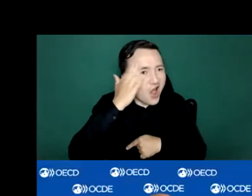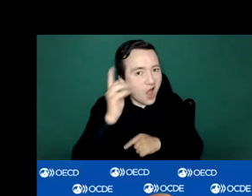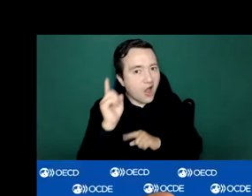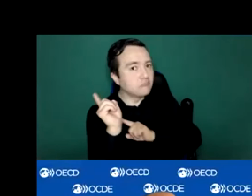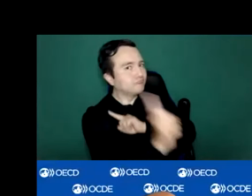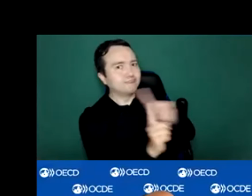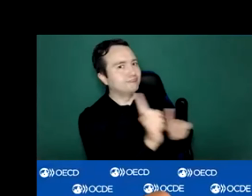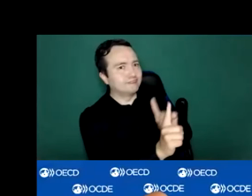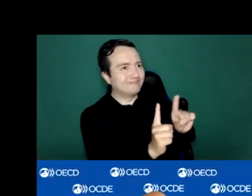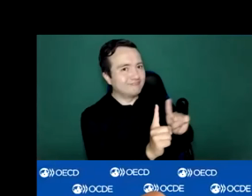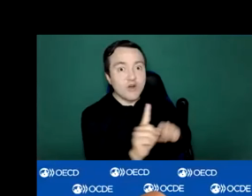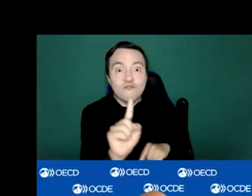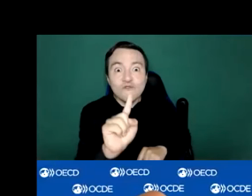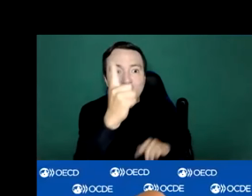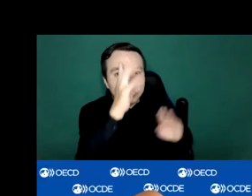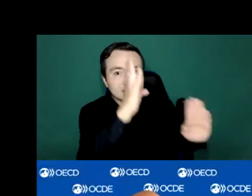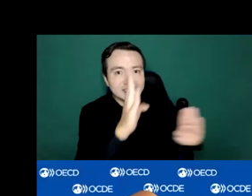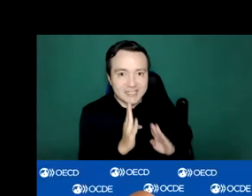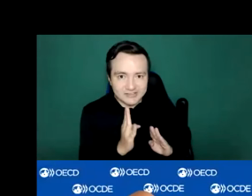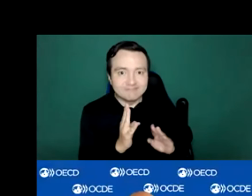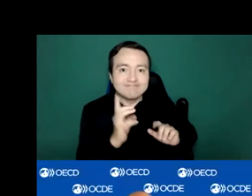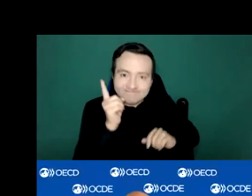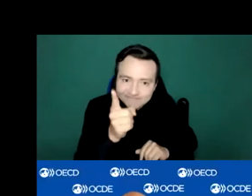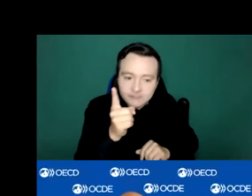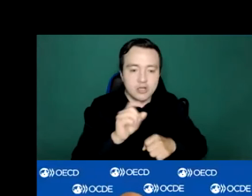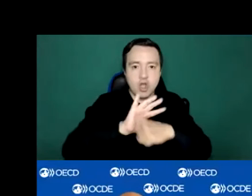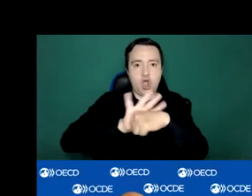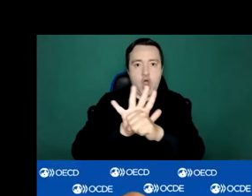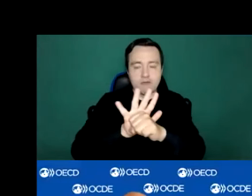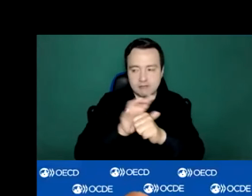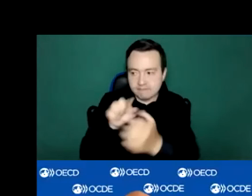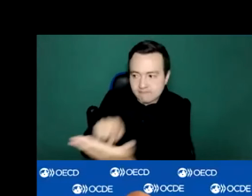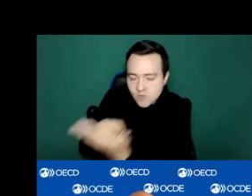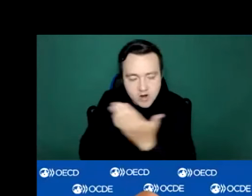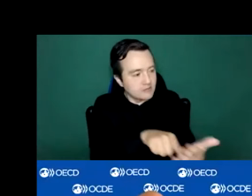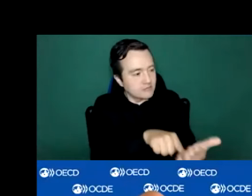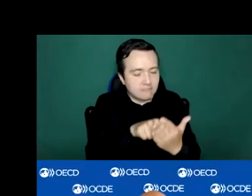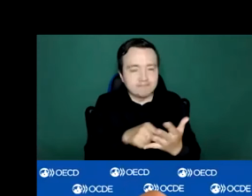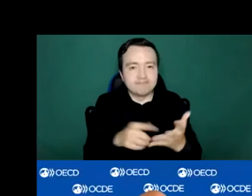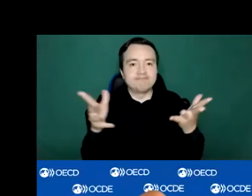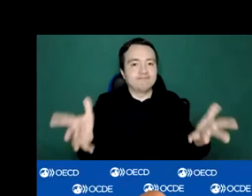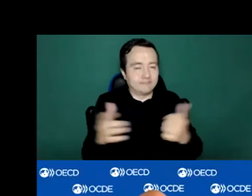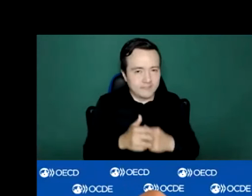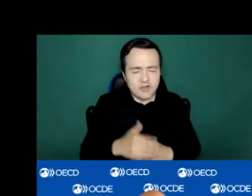apparent. And I'm sure that in Latin America and the Caribbean, a similar trend took place.